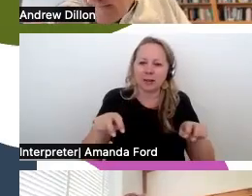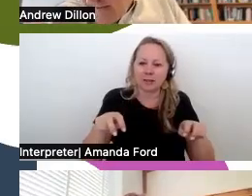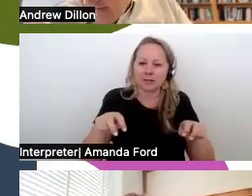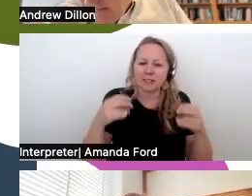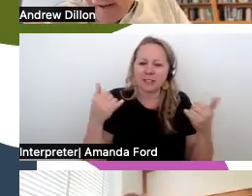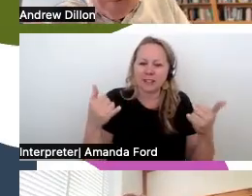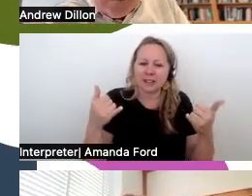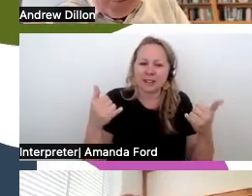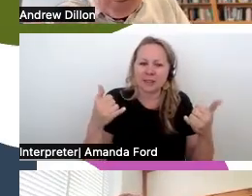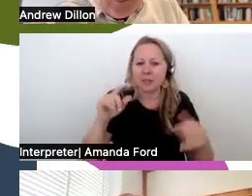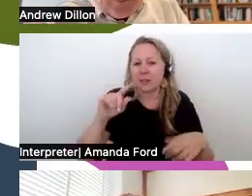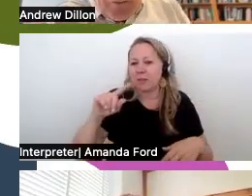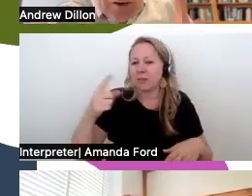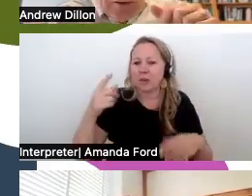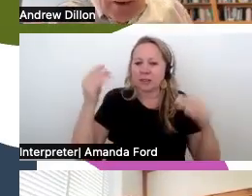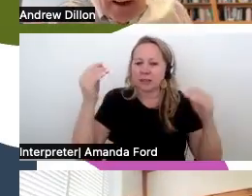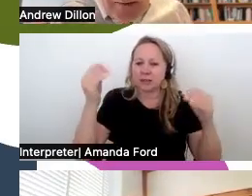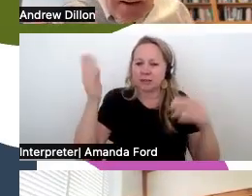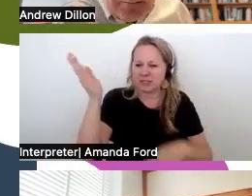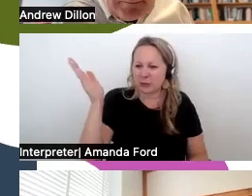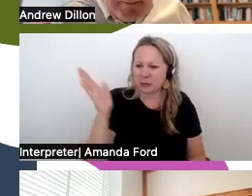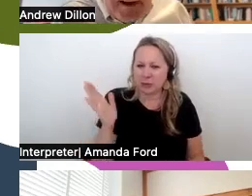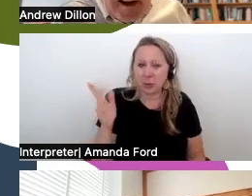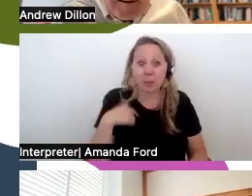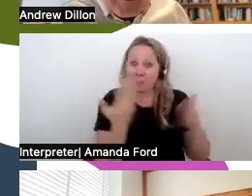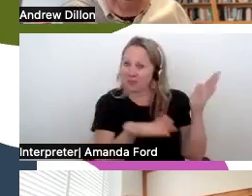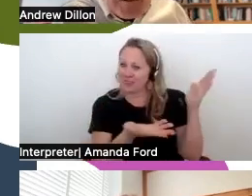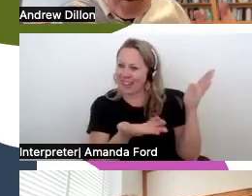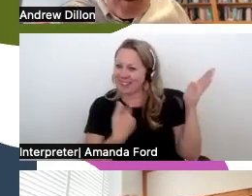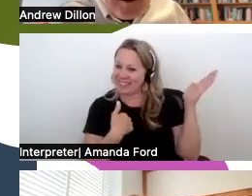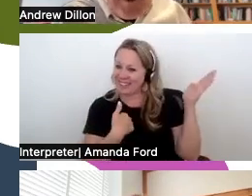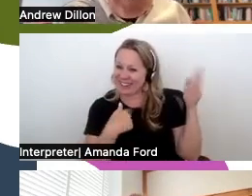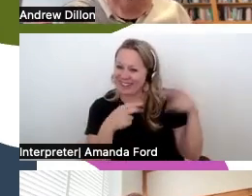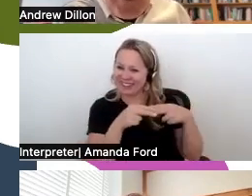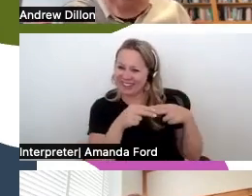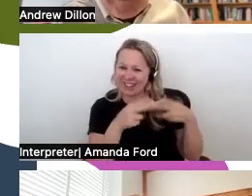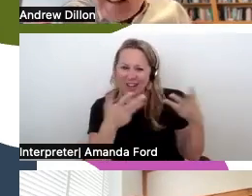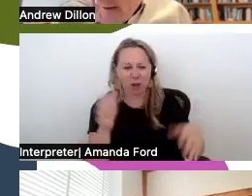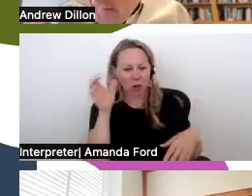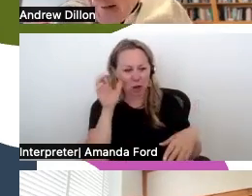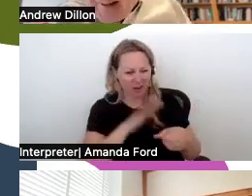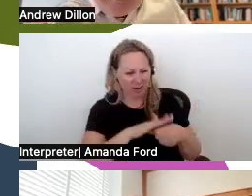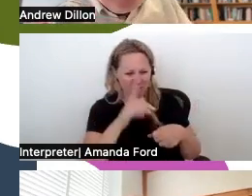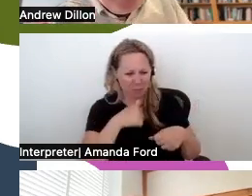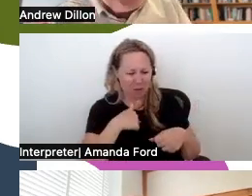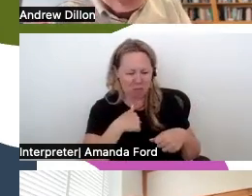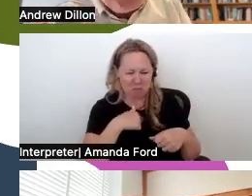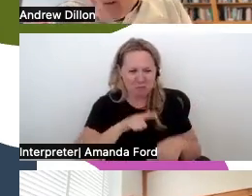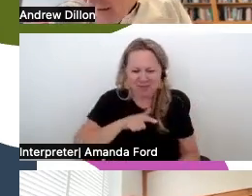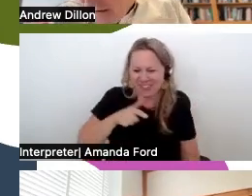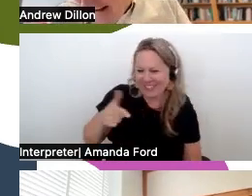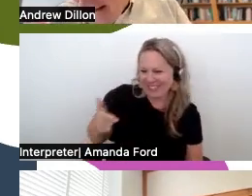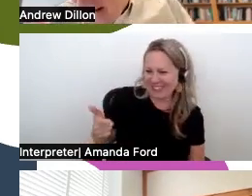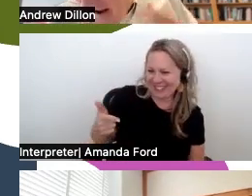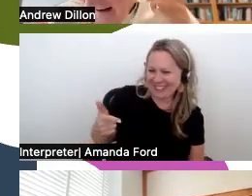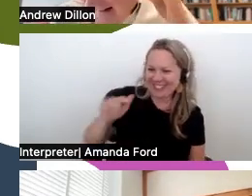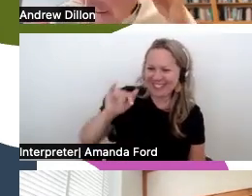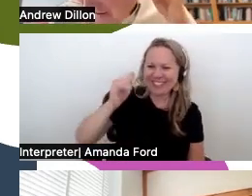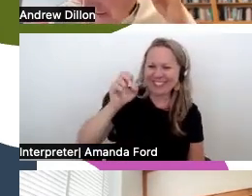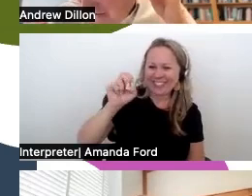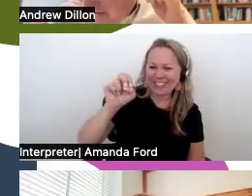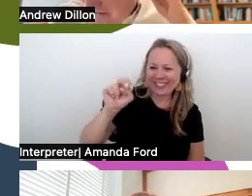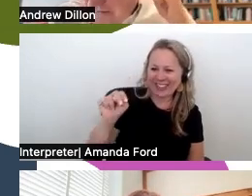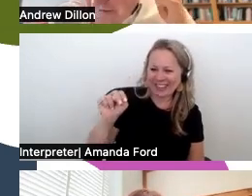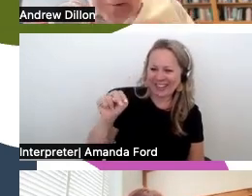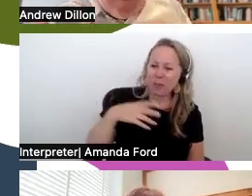Our first speaker, well, that's me. You've probably heard enough from me already. So let's move straight on to Jen. I'd like to